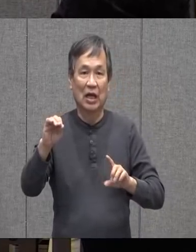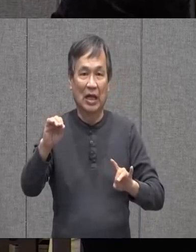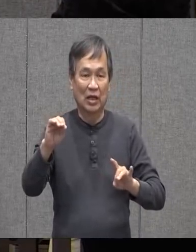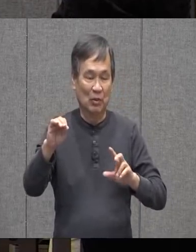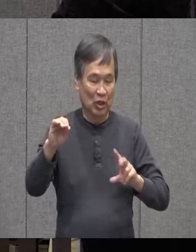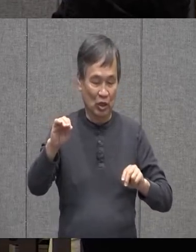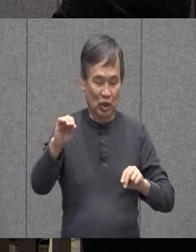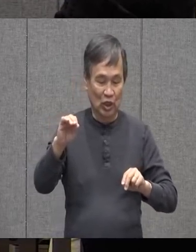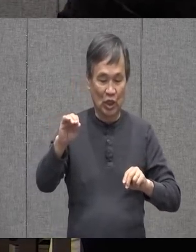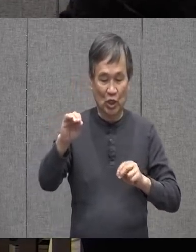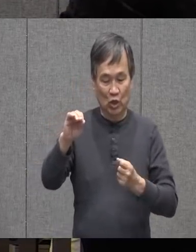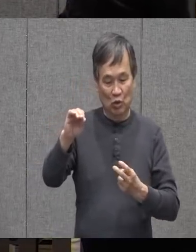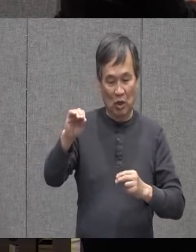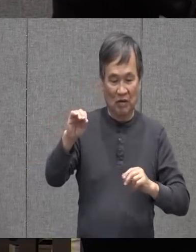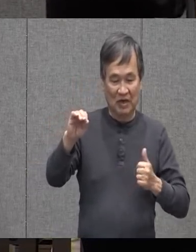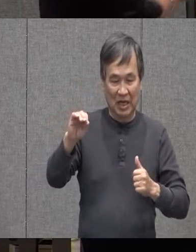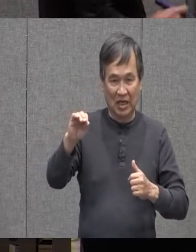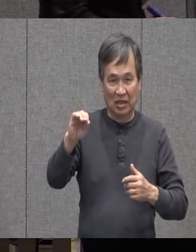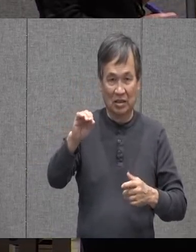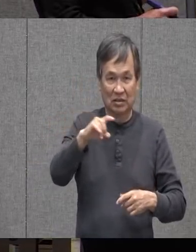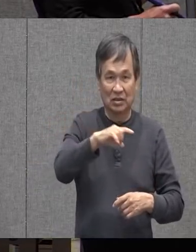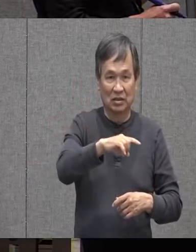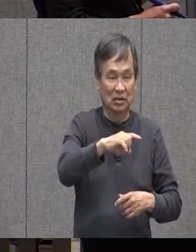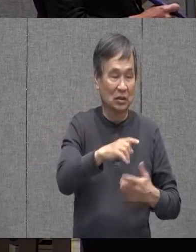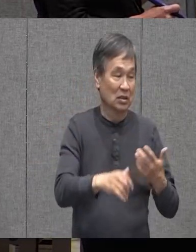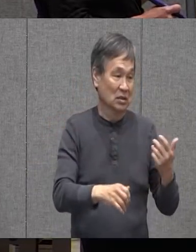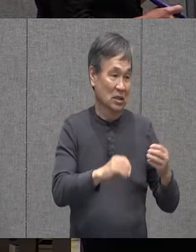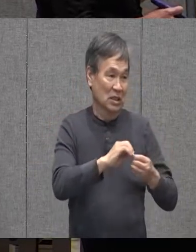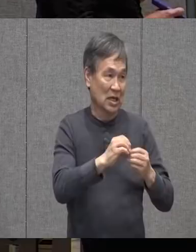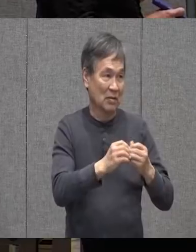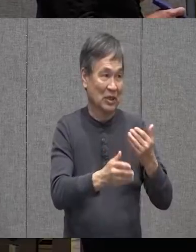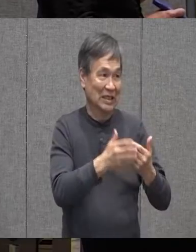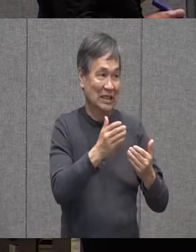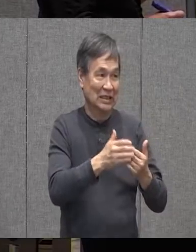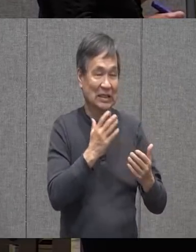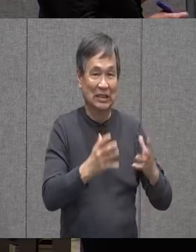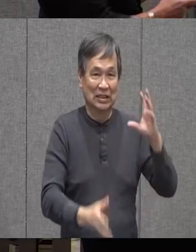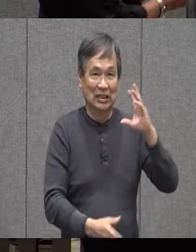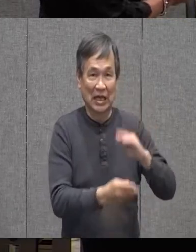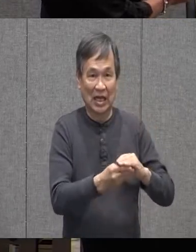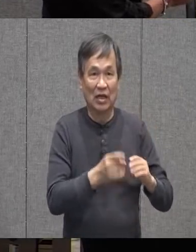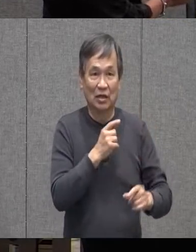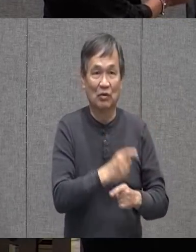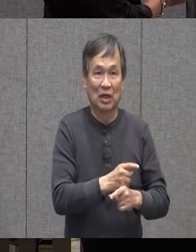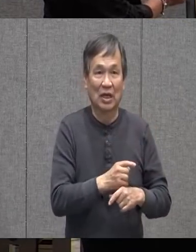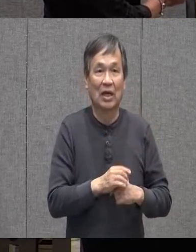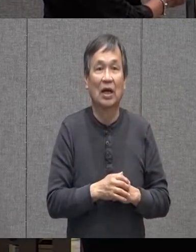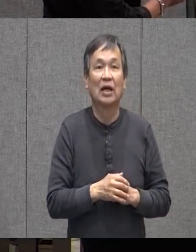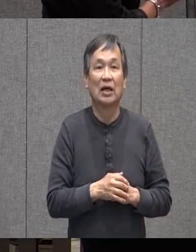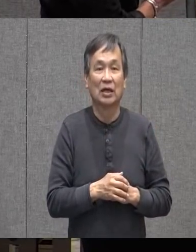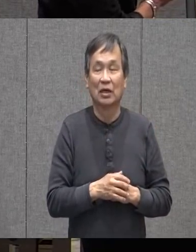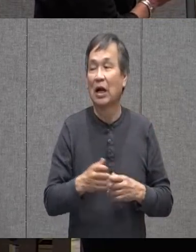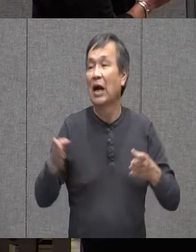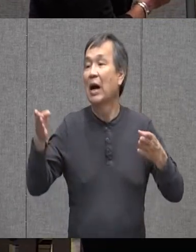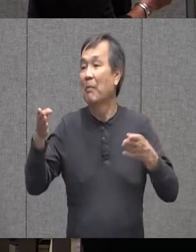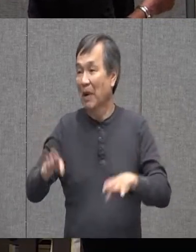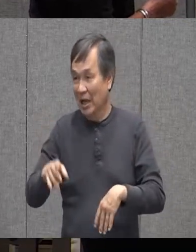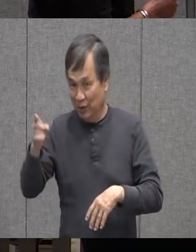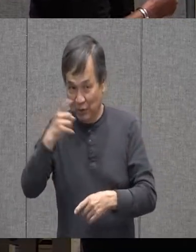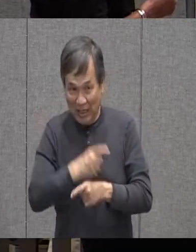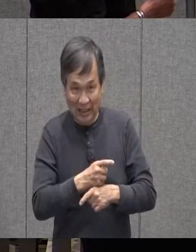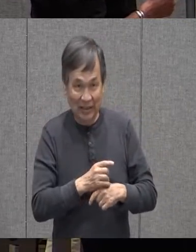was about 10. Which set of numbers looks easier to put together? I'll betcha you're saying this